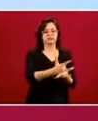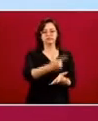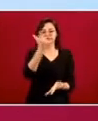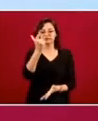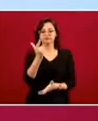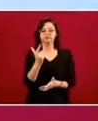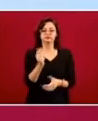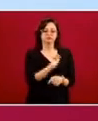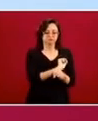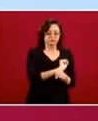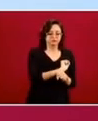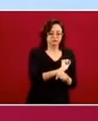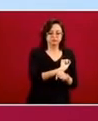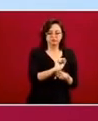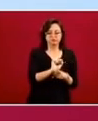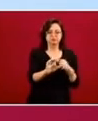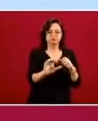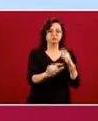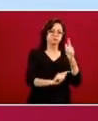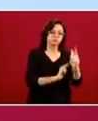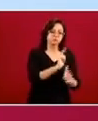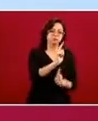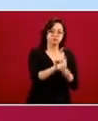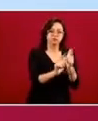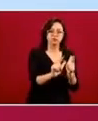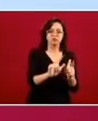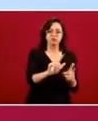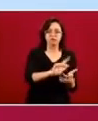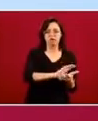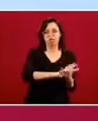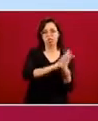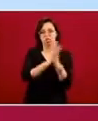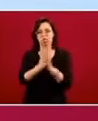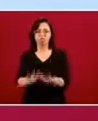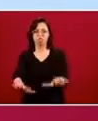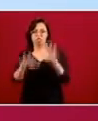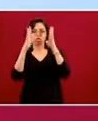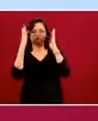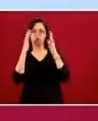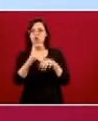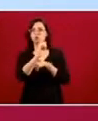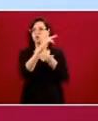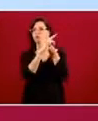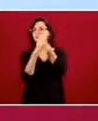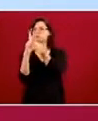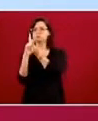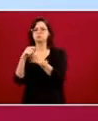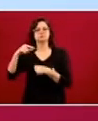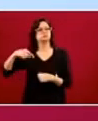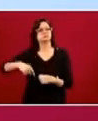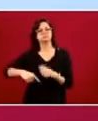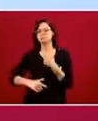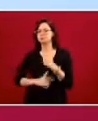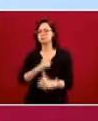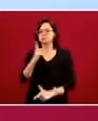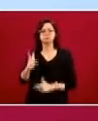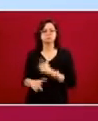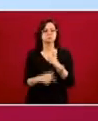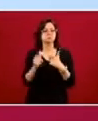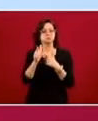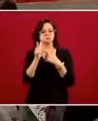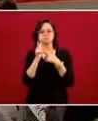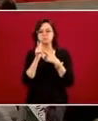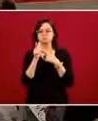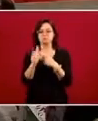Basically, the inflection point is when we go from slow rate to fast rate when it comes to